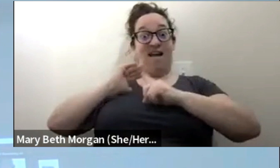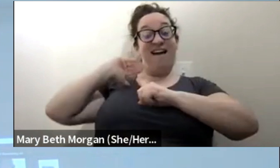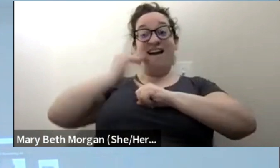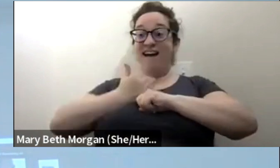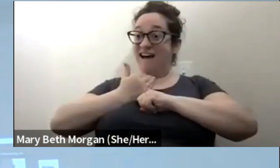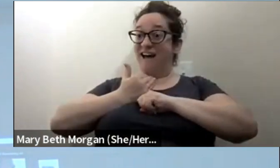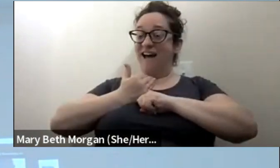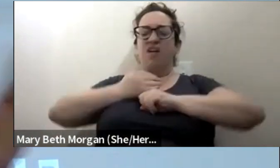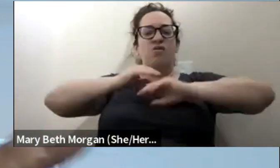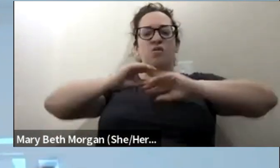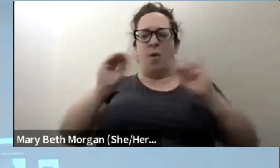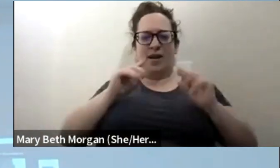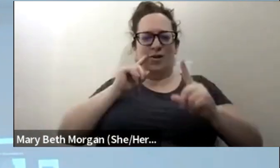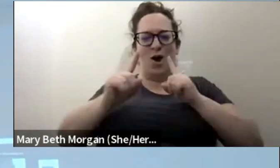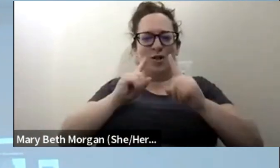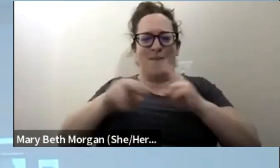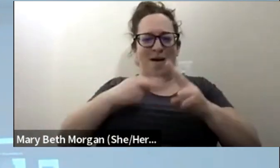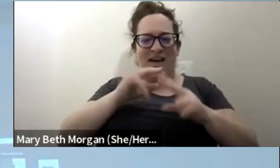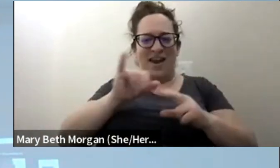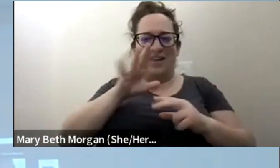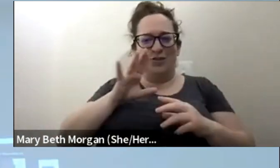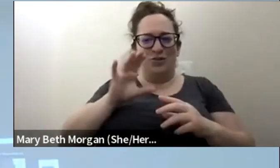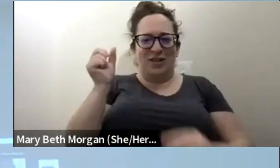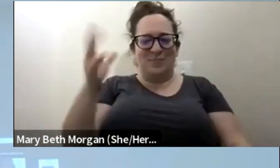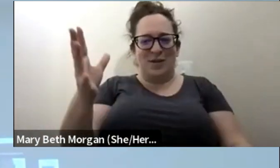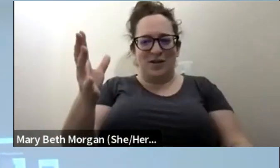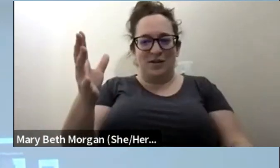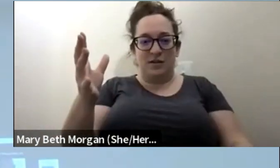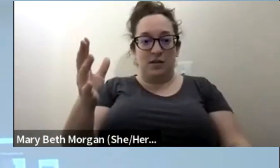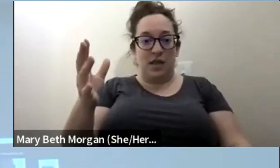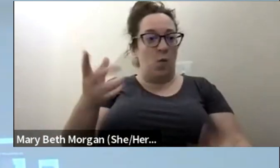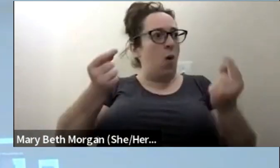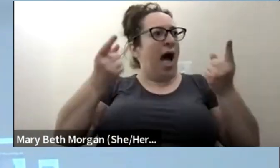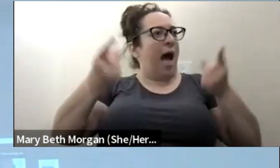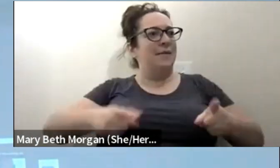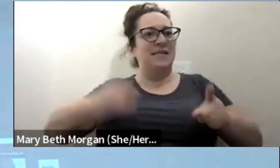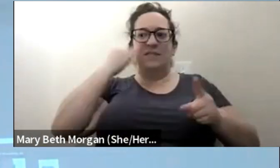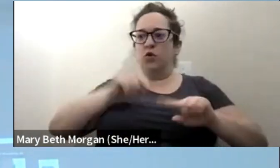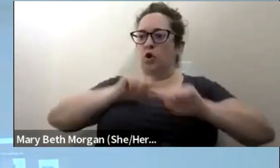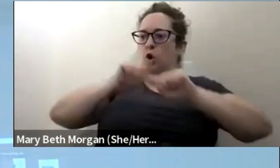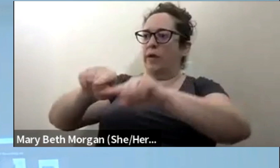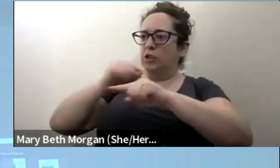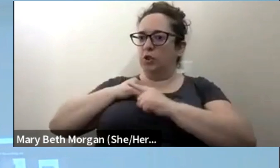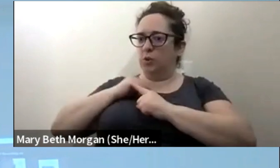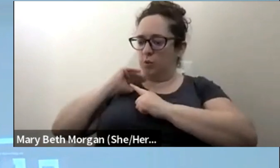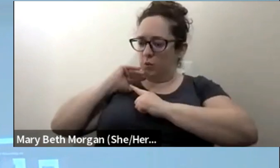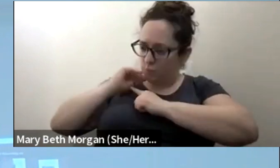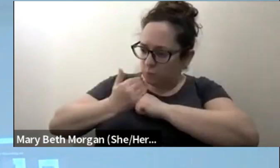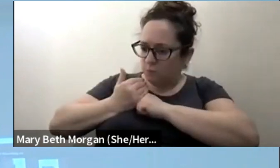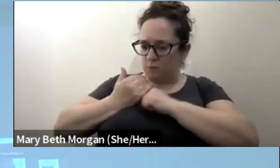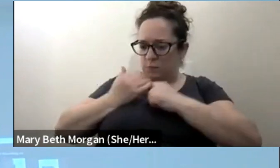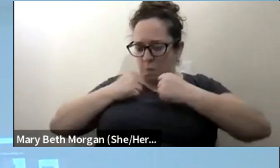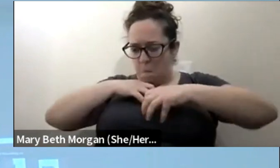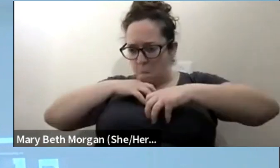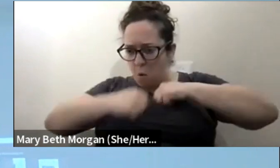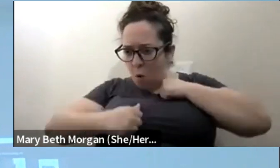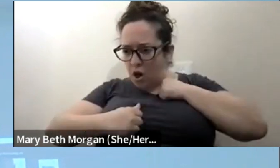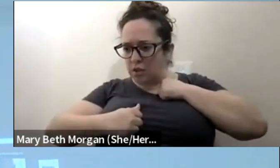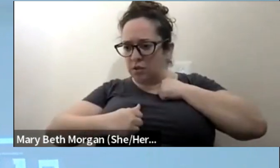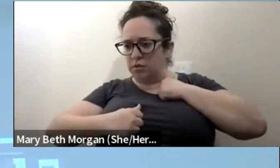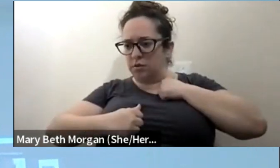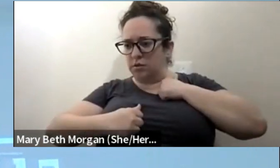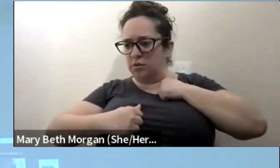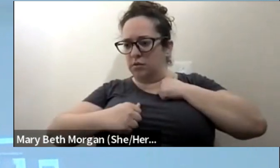seen. No one's talked about this in Shakespeare. What does he do when everyone keeps going, the more,